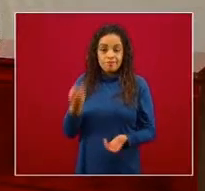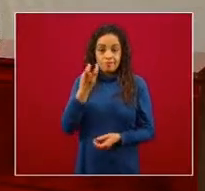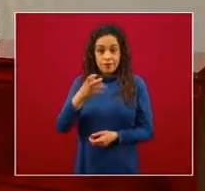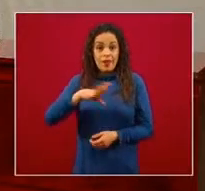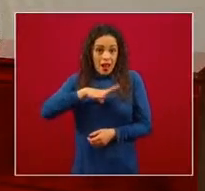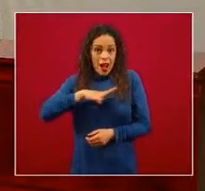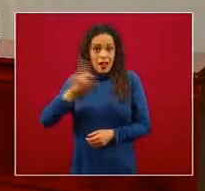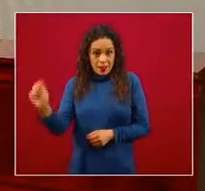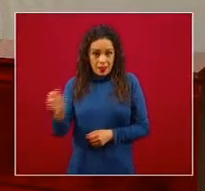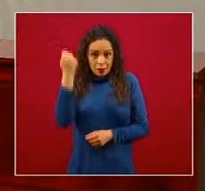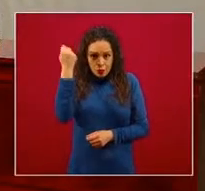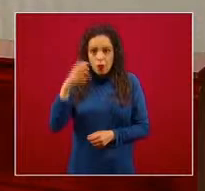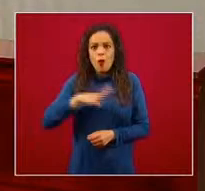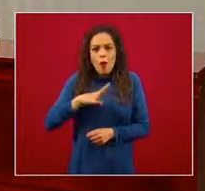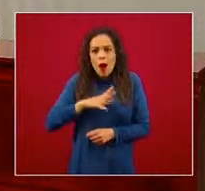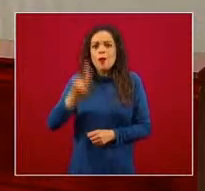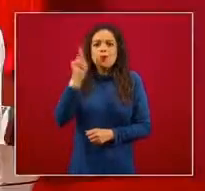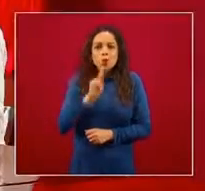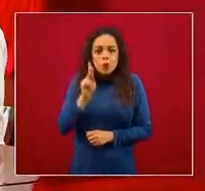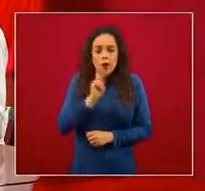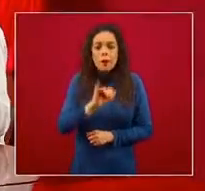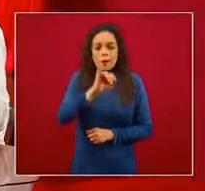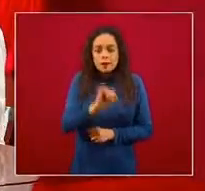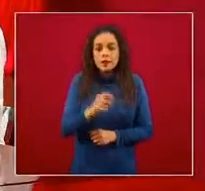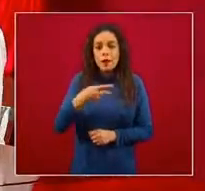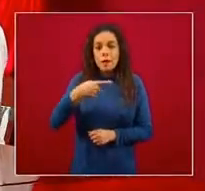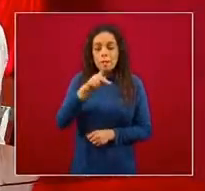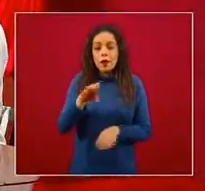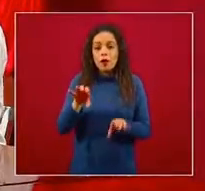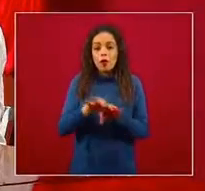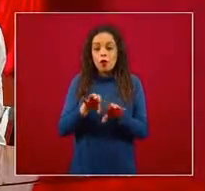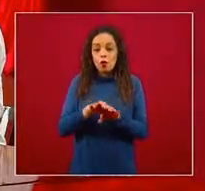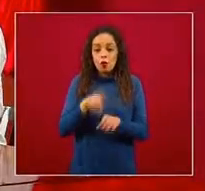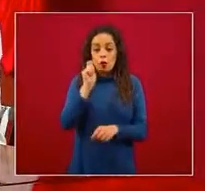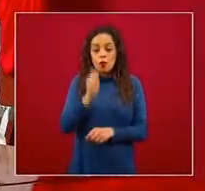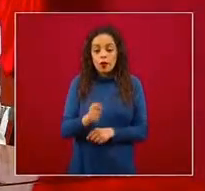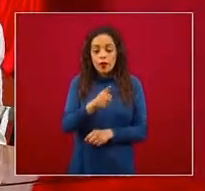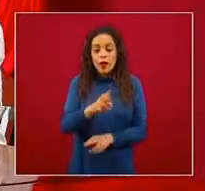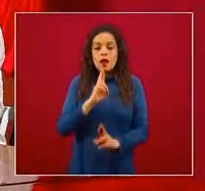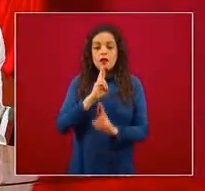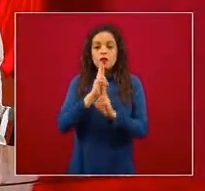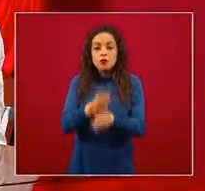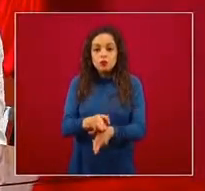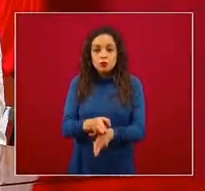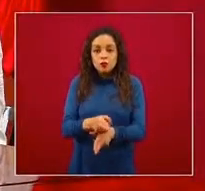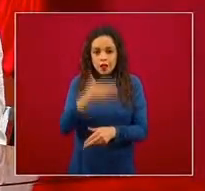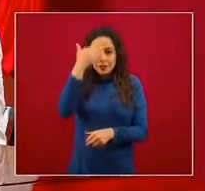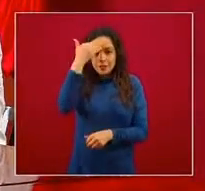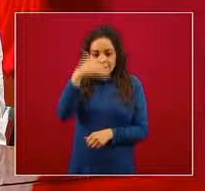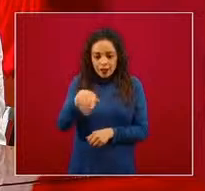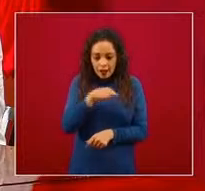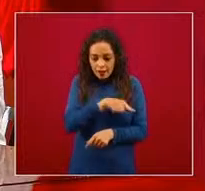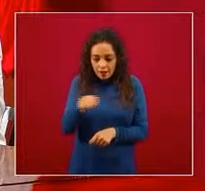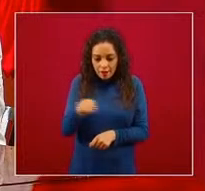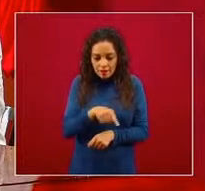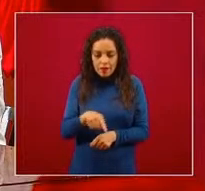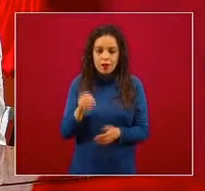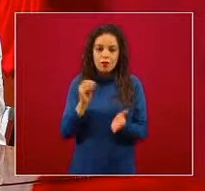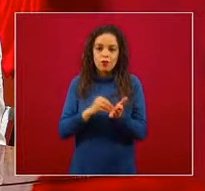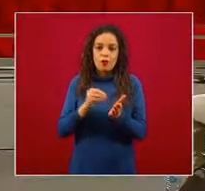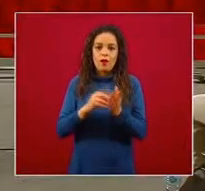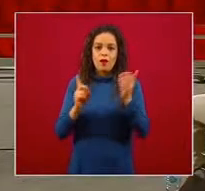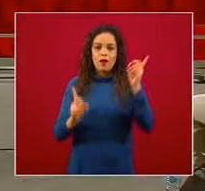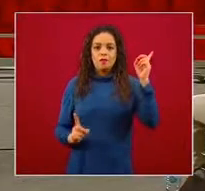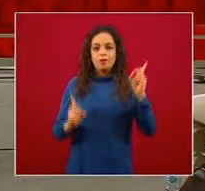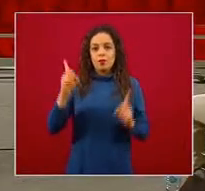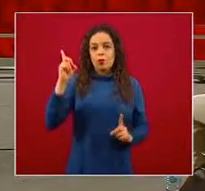we do have the technology, we do have the tests, everything comes down to the result interpretation, and it still has